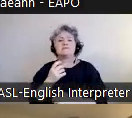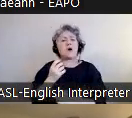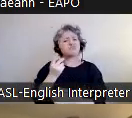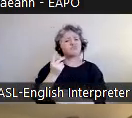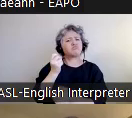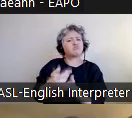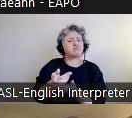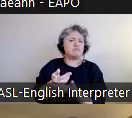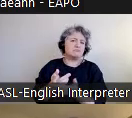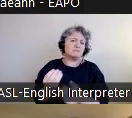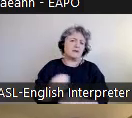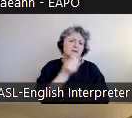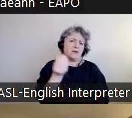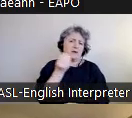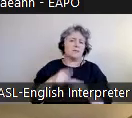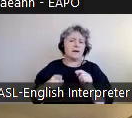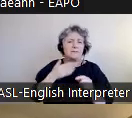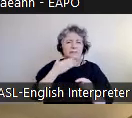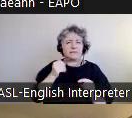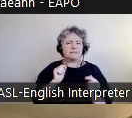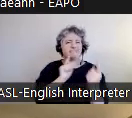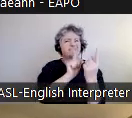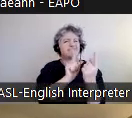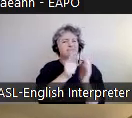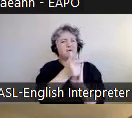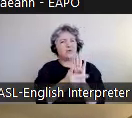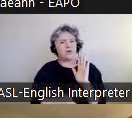lawyer first before taking that risk and relying on it.